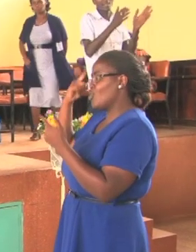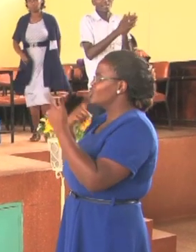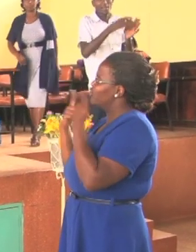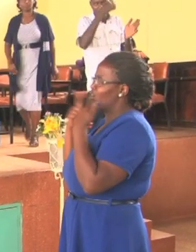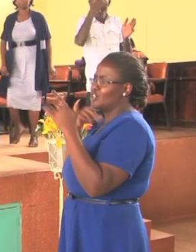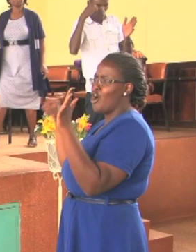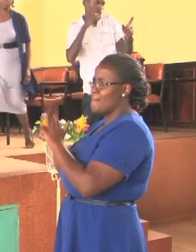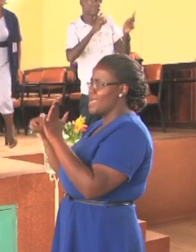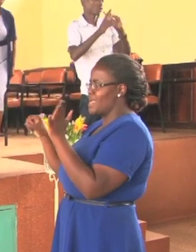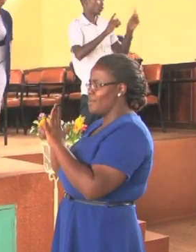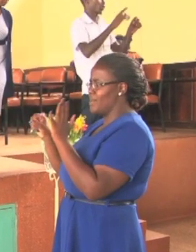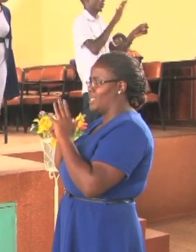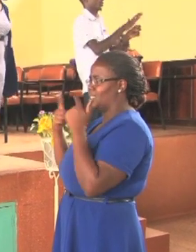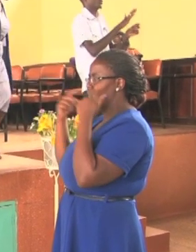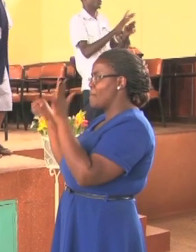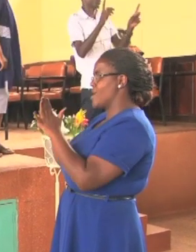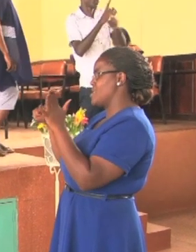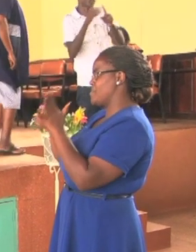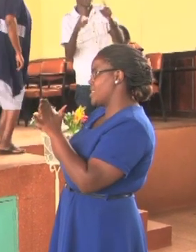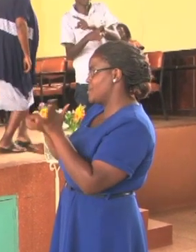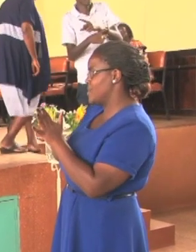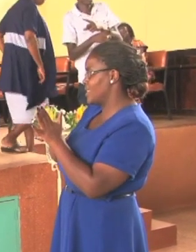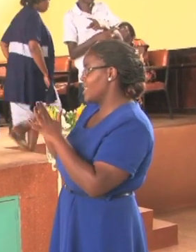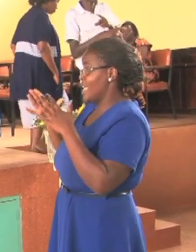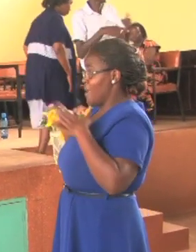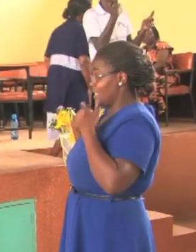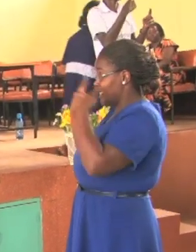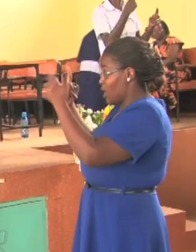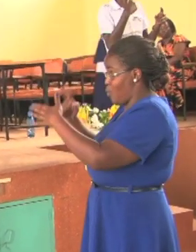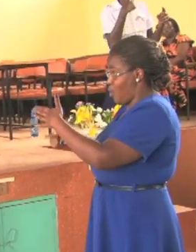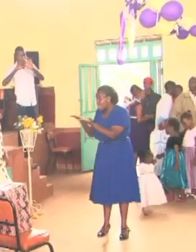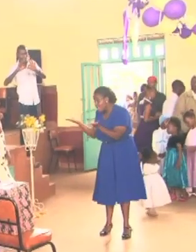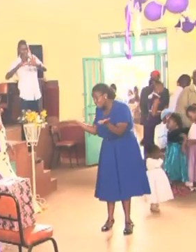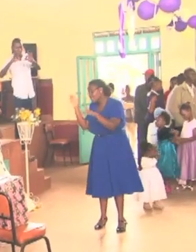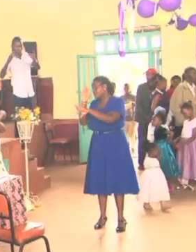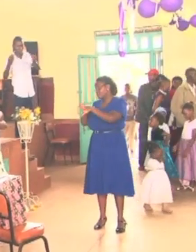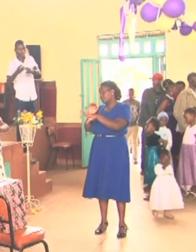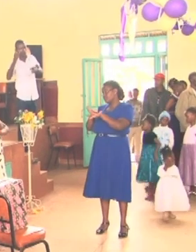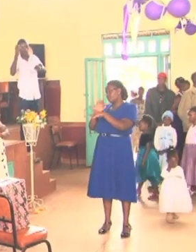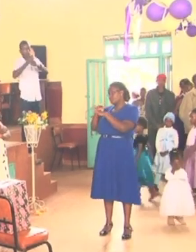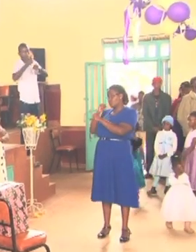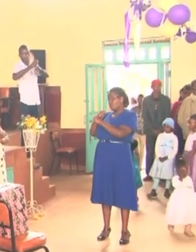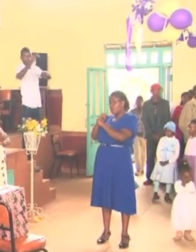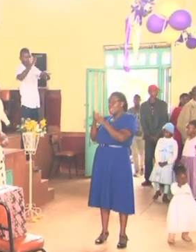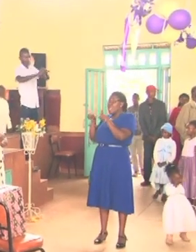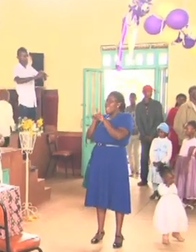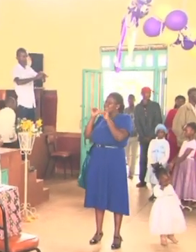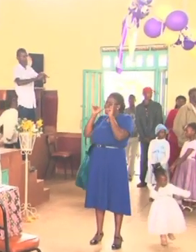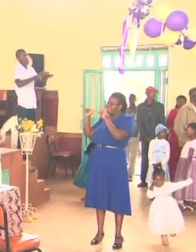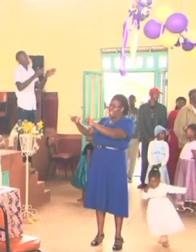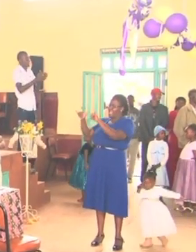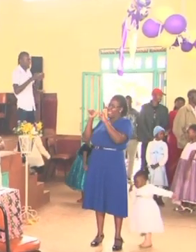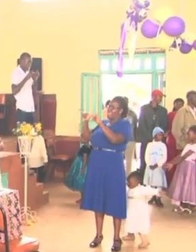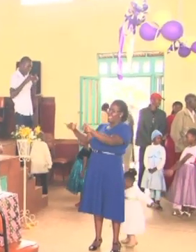have witnessed. God bless you all during your marriage. The one I can't forget is